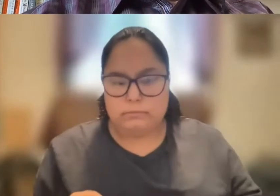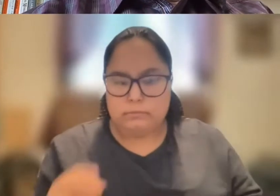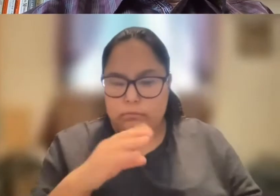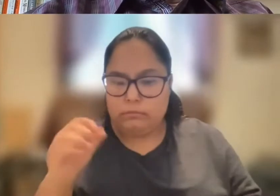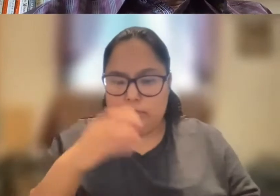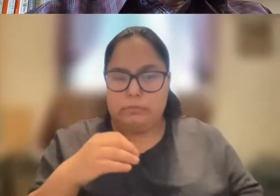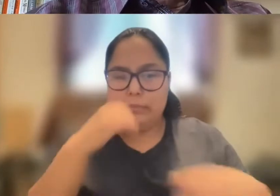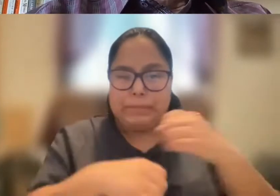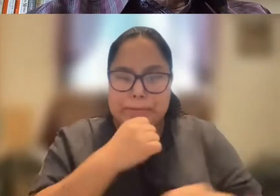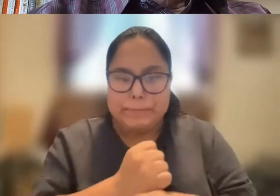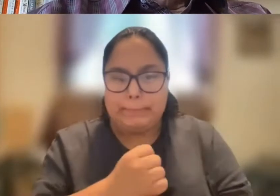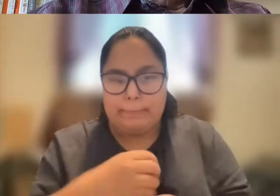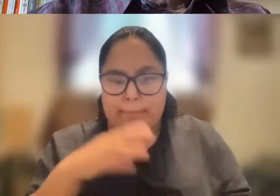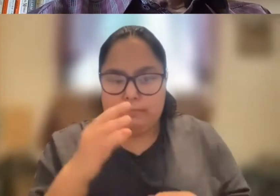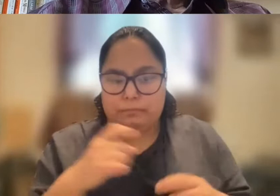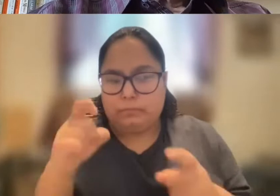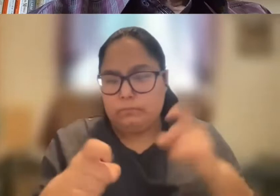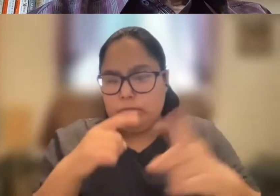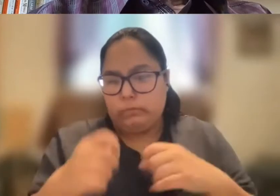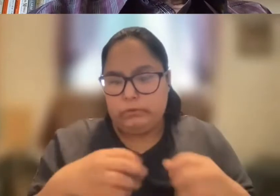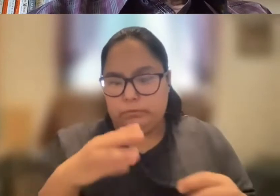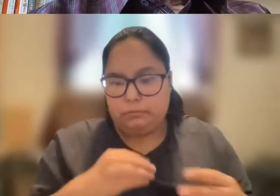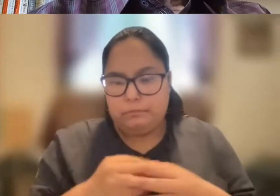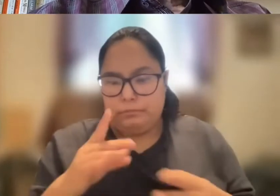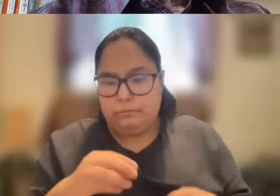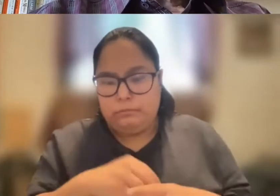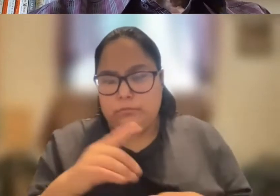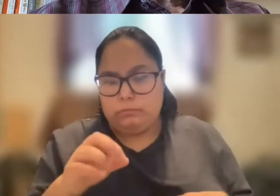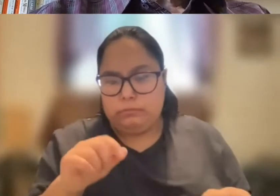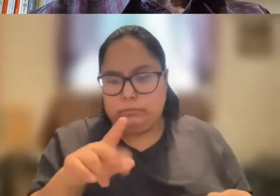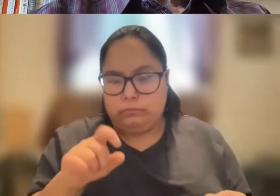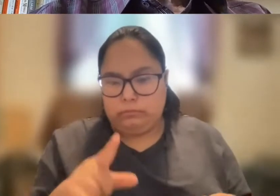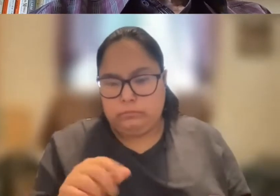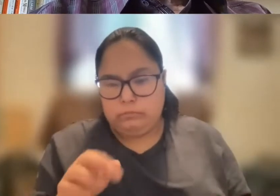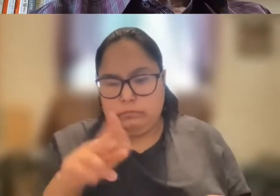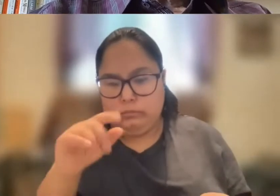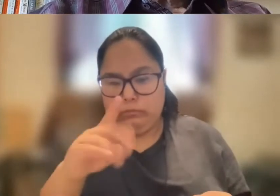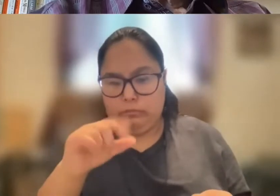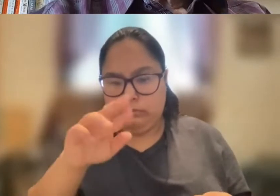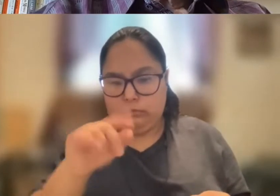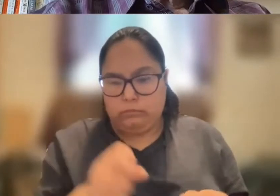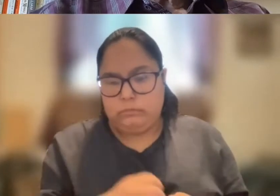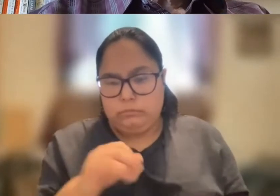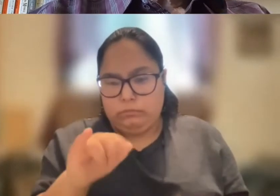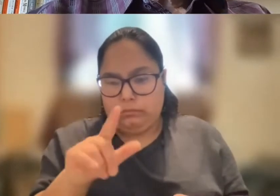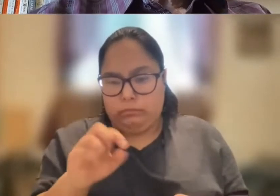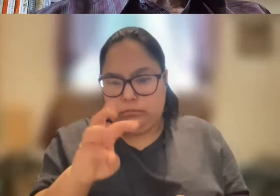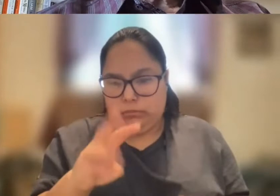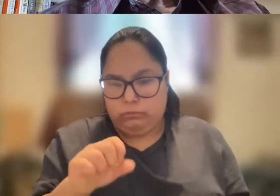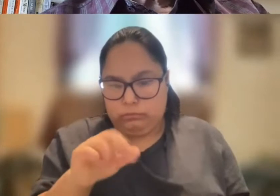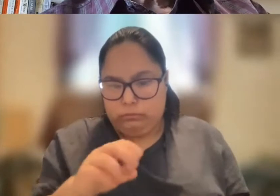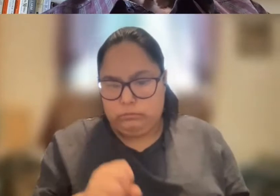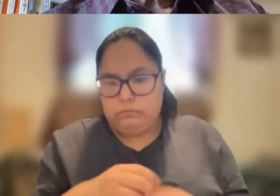So this year I was asked if I wanted to put in for the sexual misconduct lawsuit that's going against the